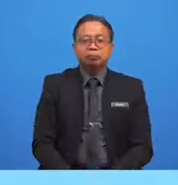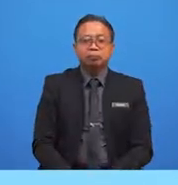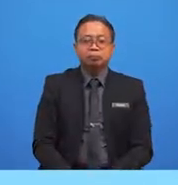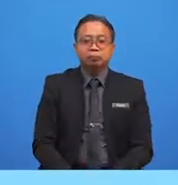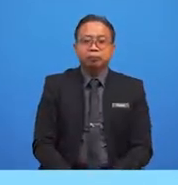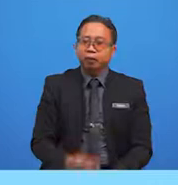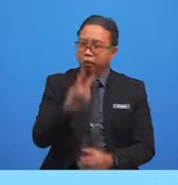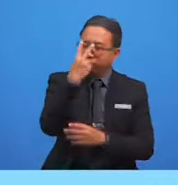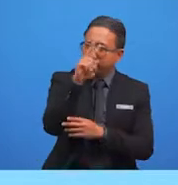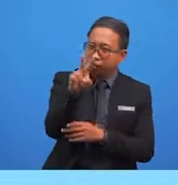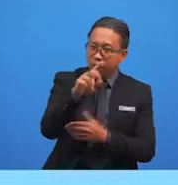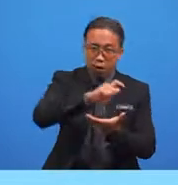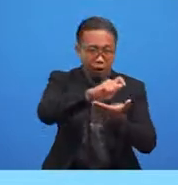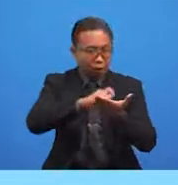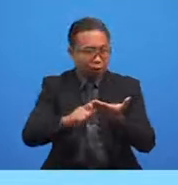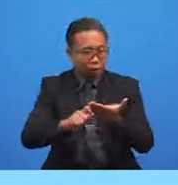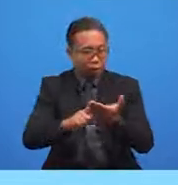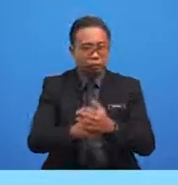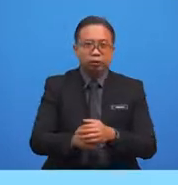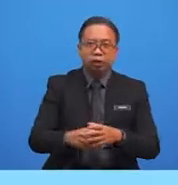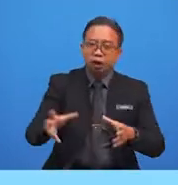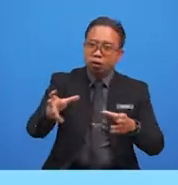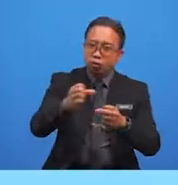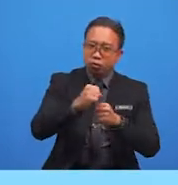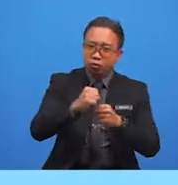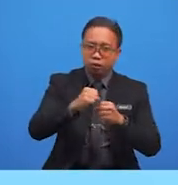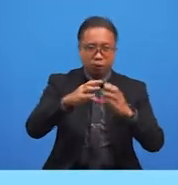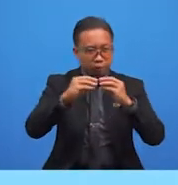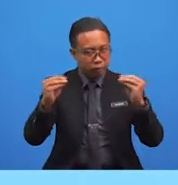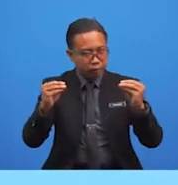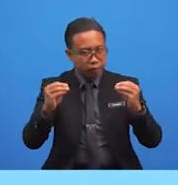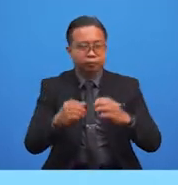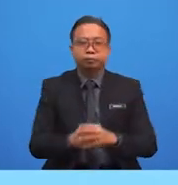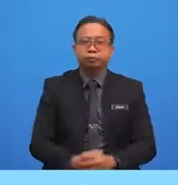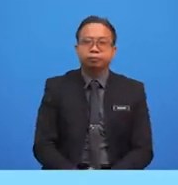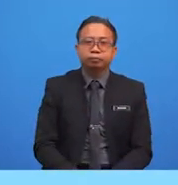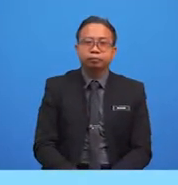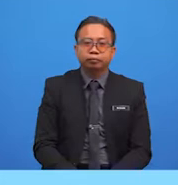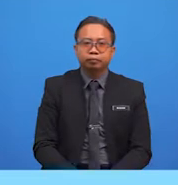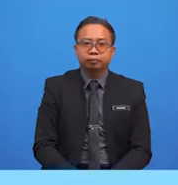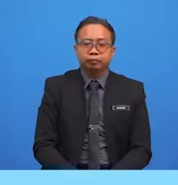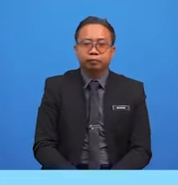you see the writer writes, the conclusion in the sample writing.